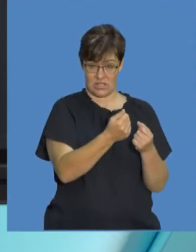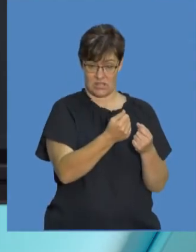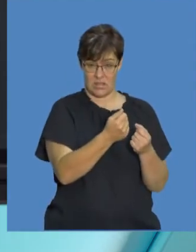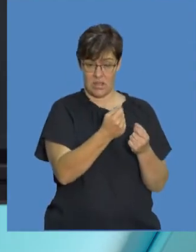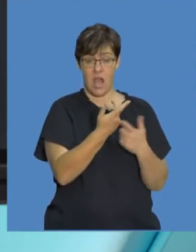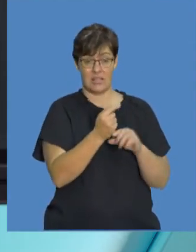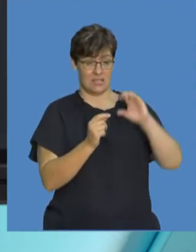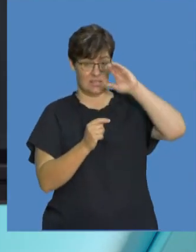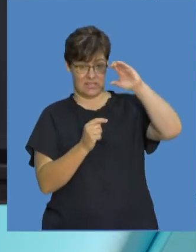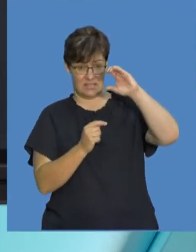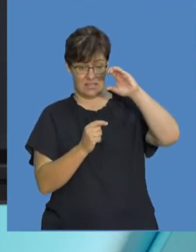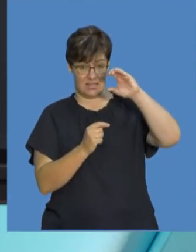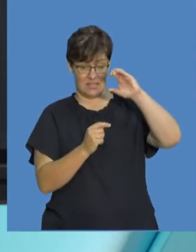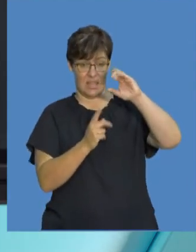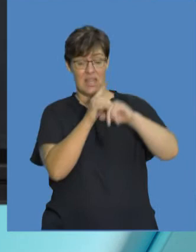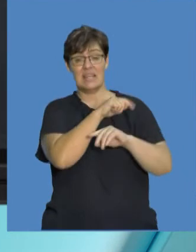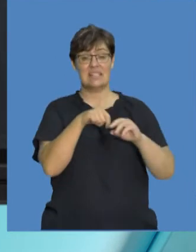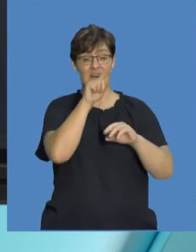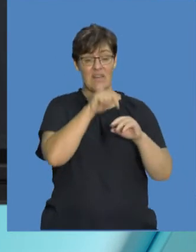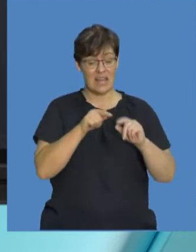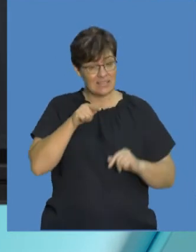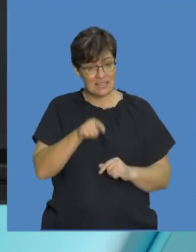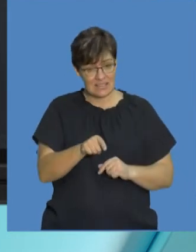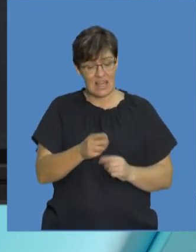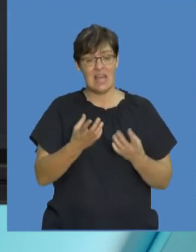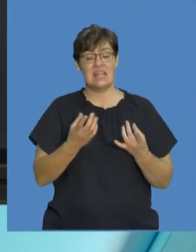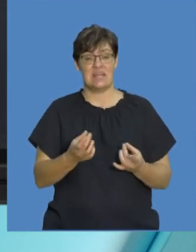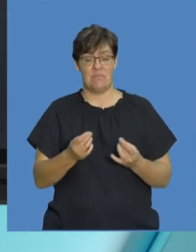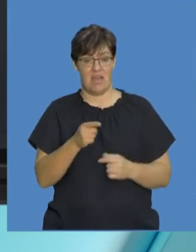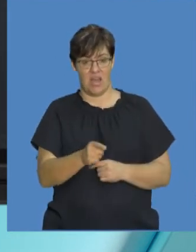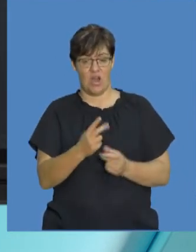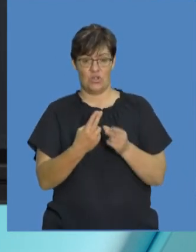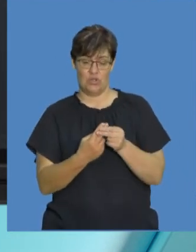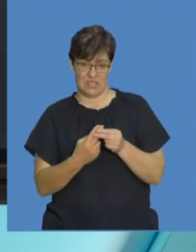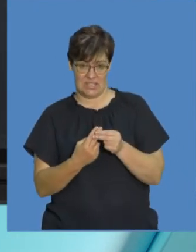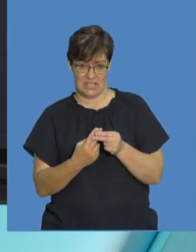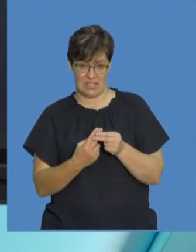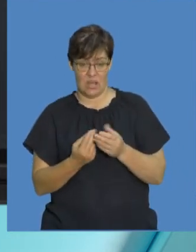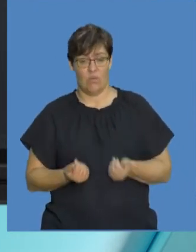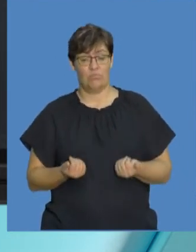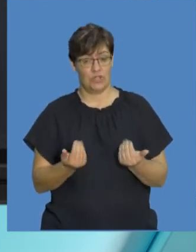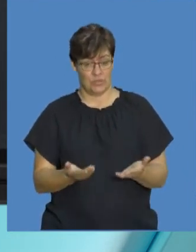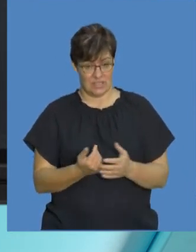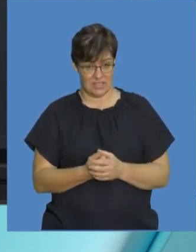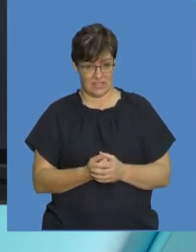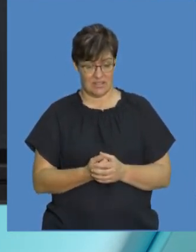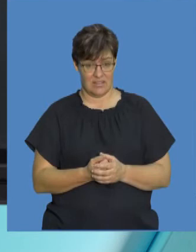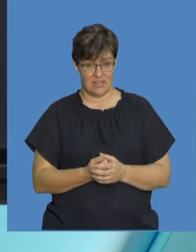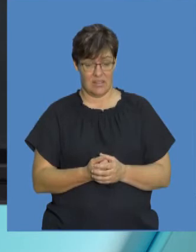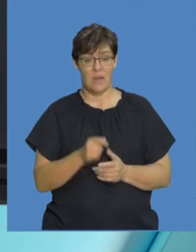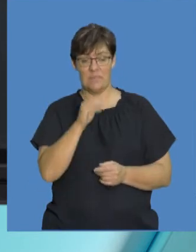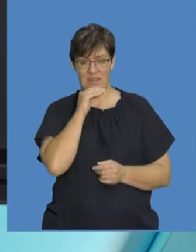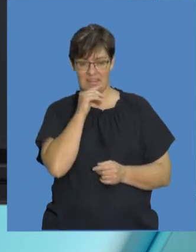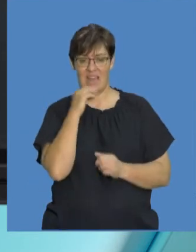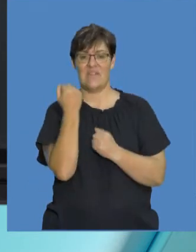cost as your numerator, you're dividing it by the number of units that you have produced, and that will then